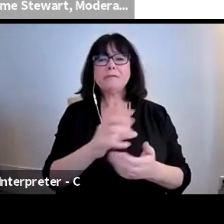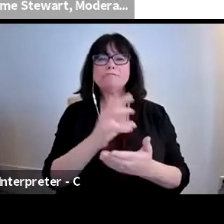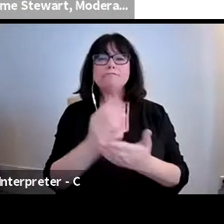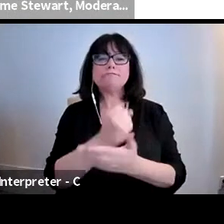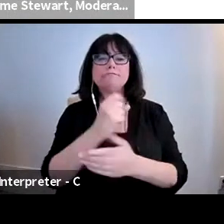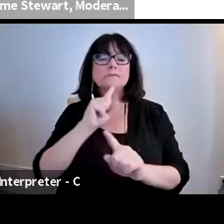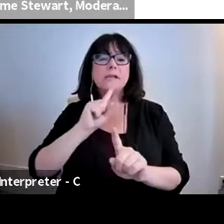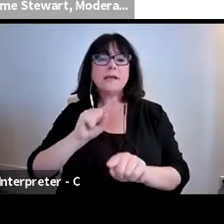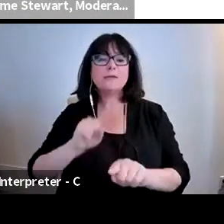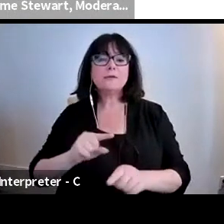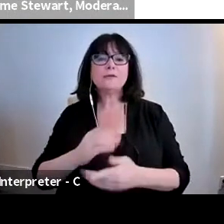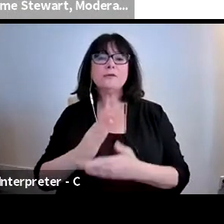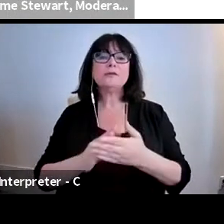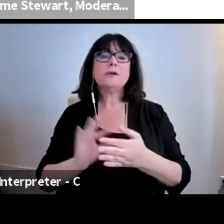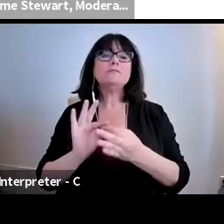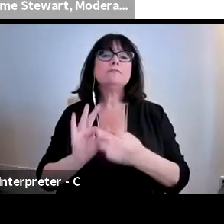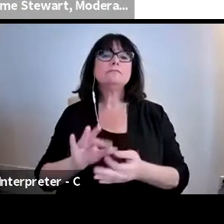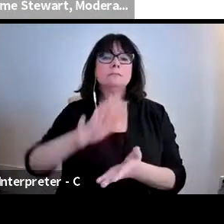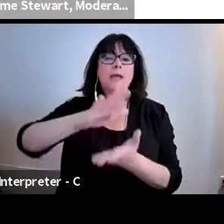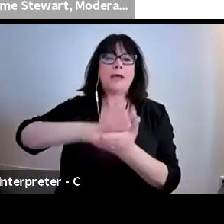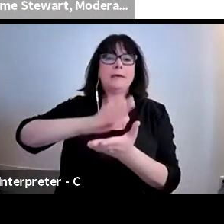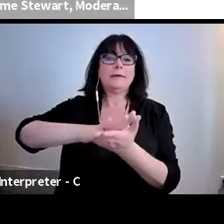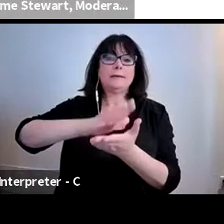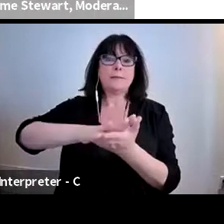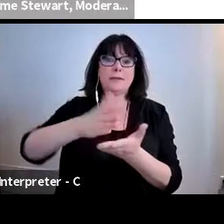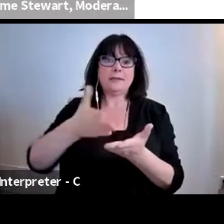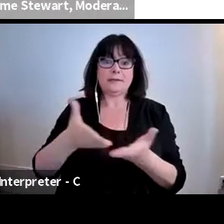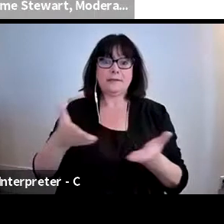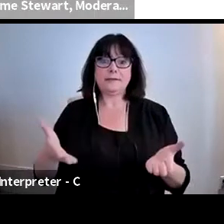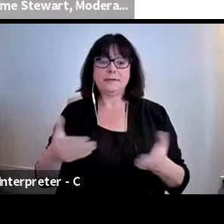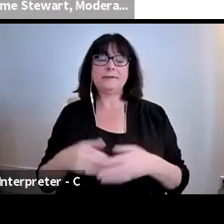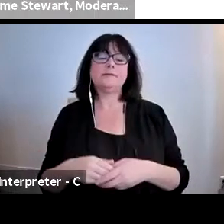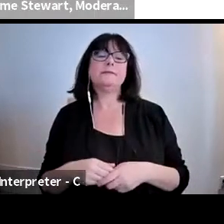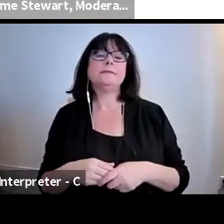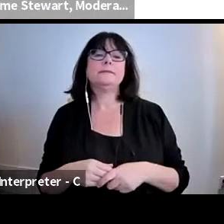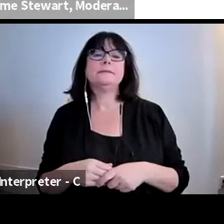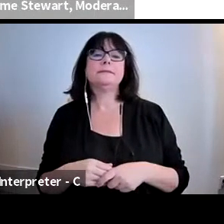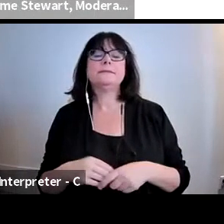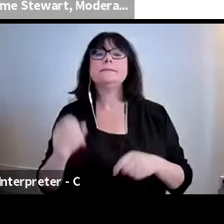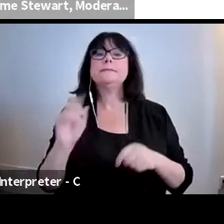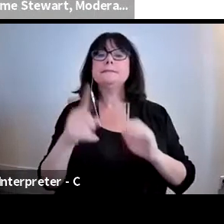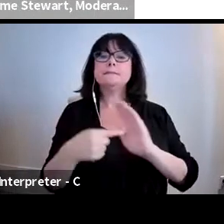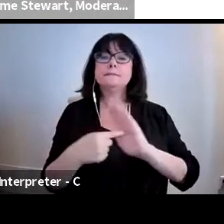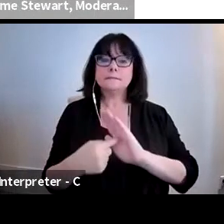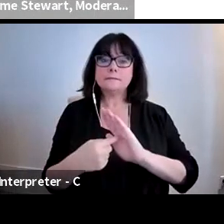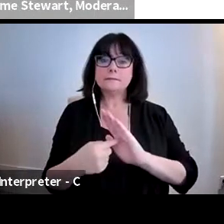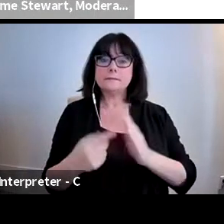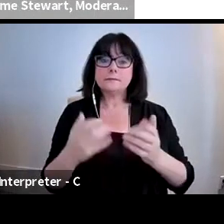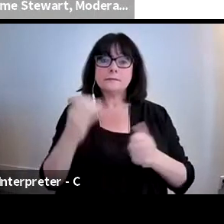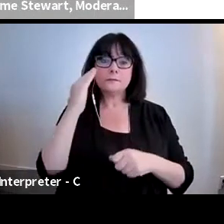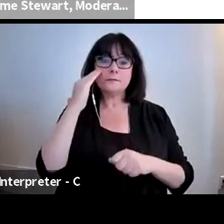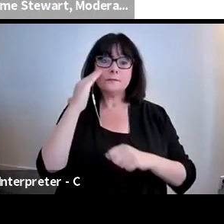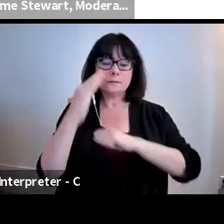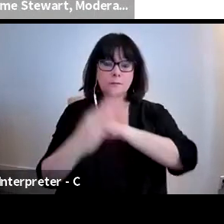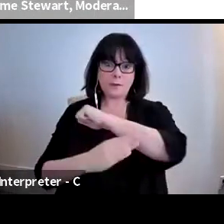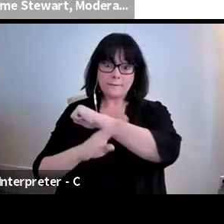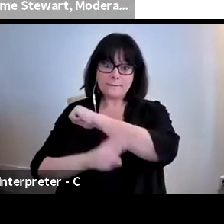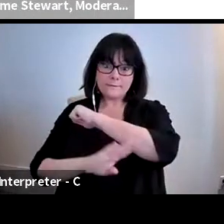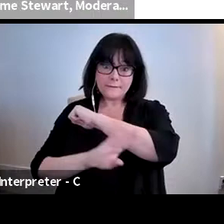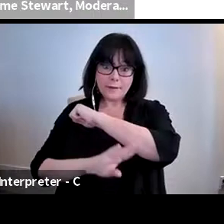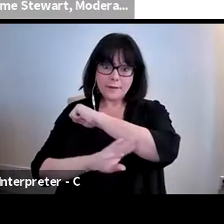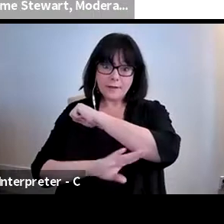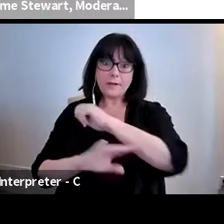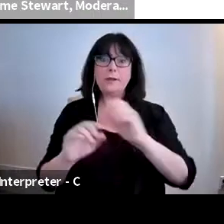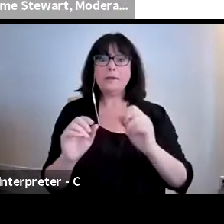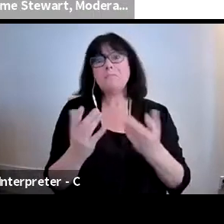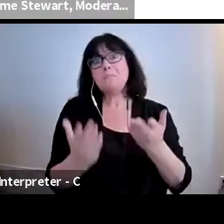specific academic matters. So there are questions around whether or not the fall and maybe the winter exams